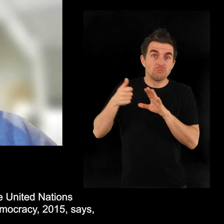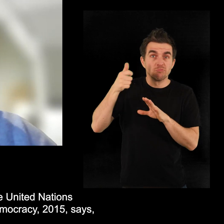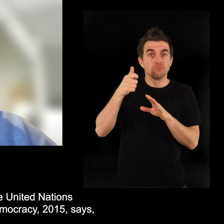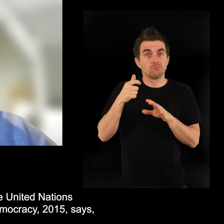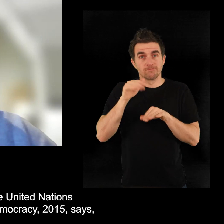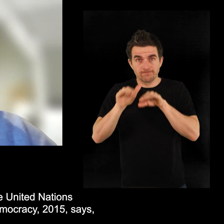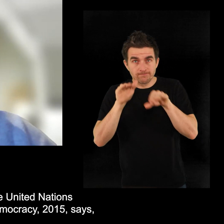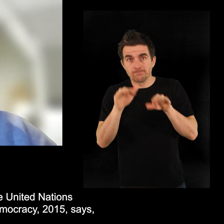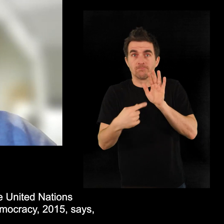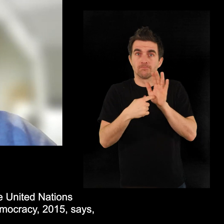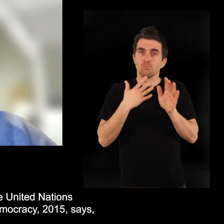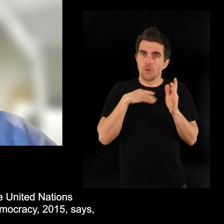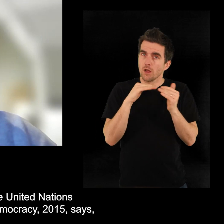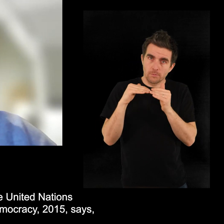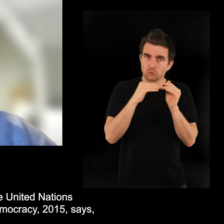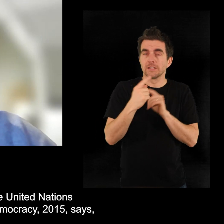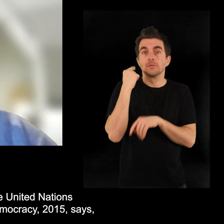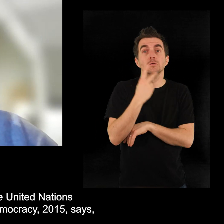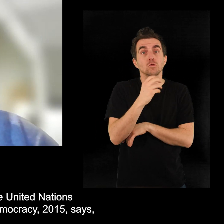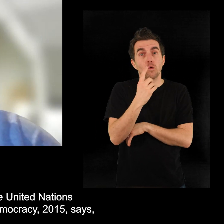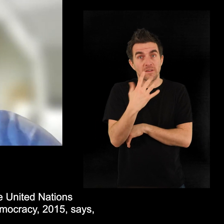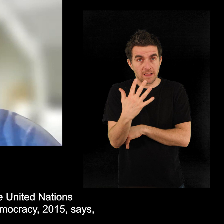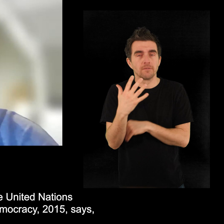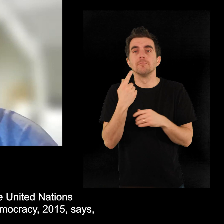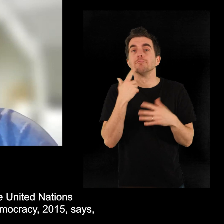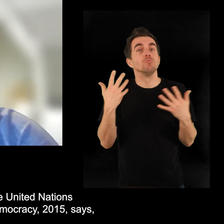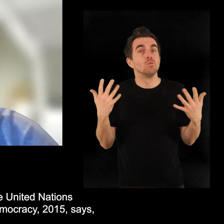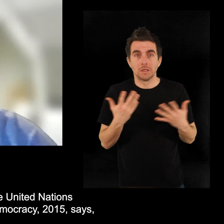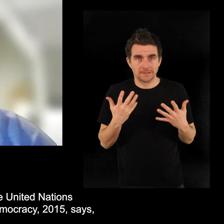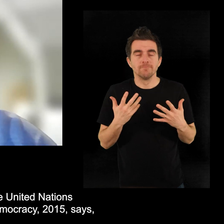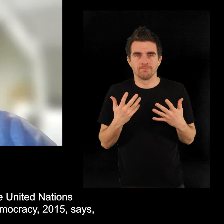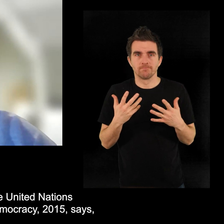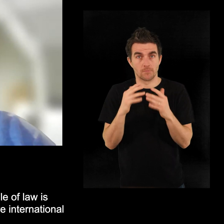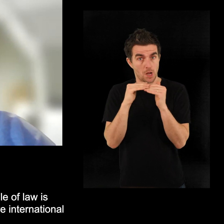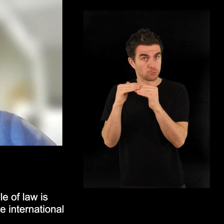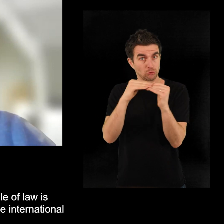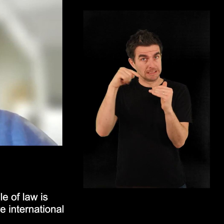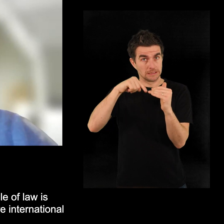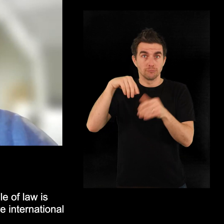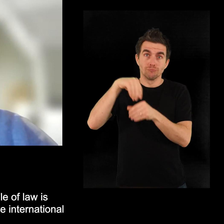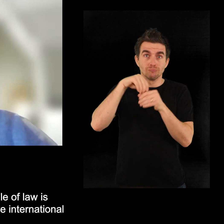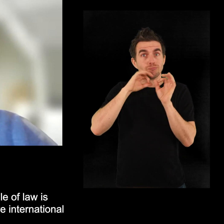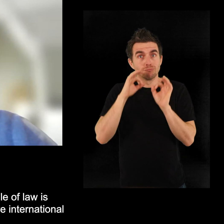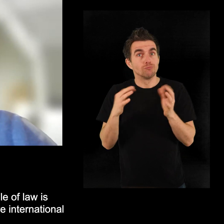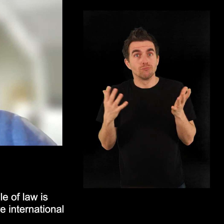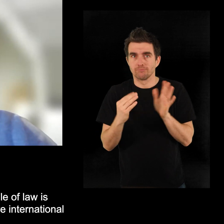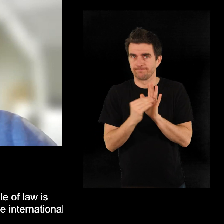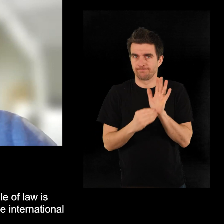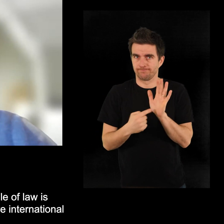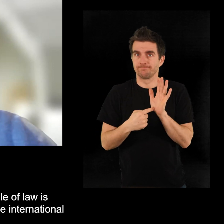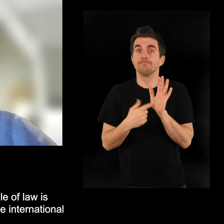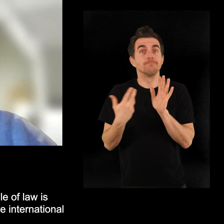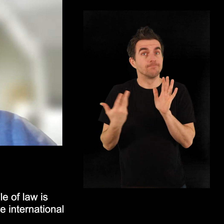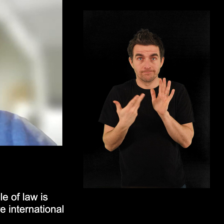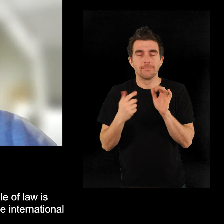of the United Nations, on his guidance notes on democracy 2015, says, democracy based on